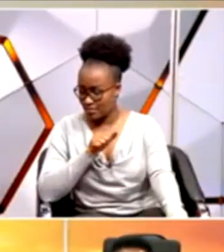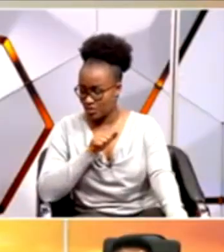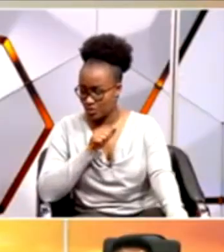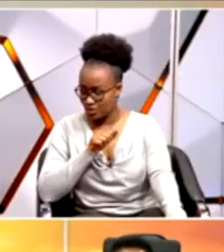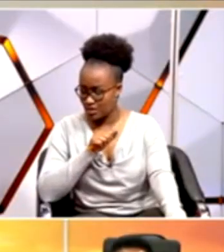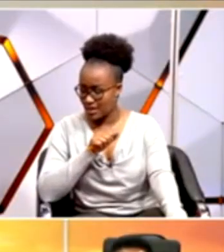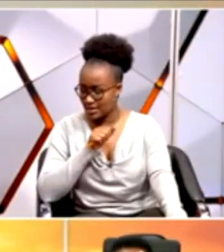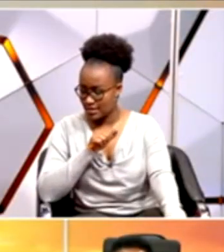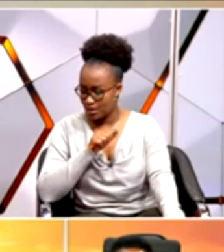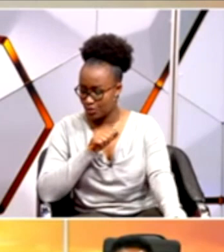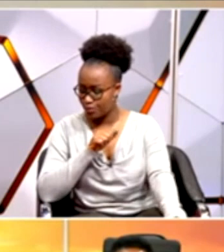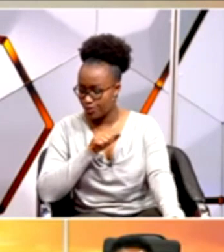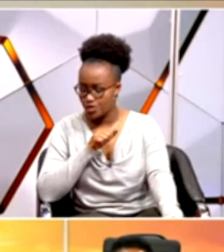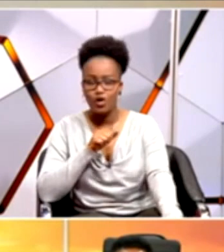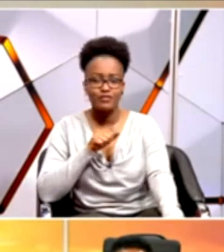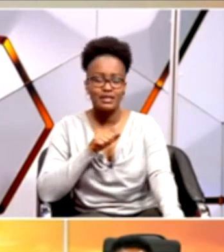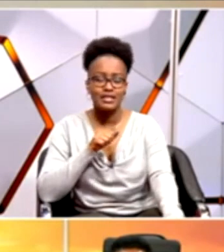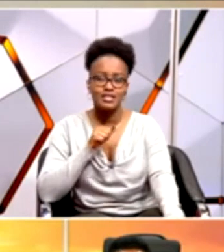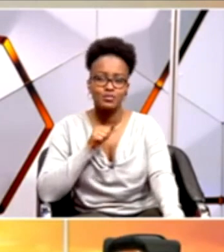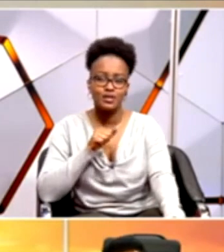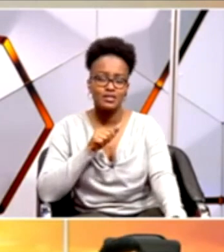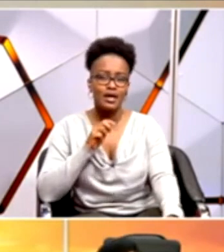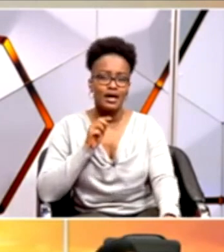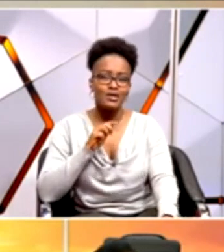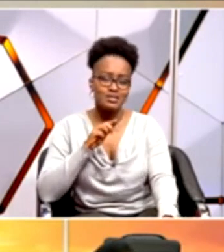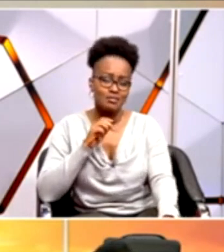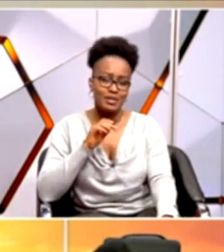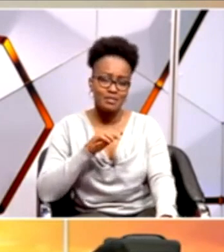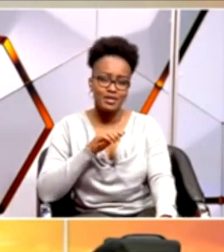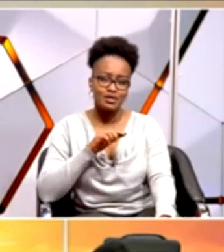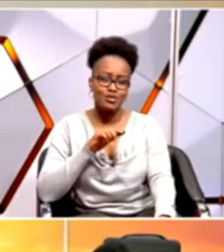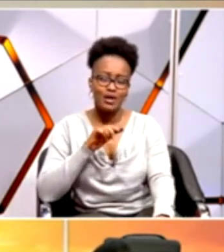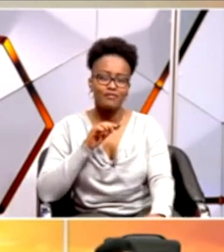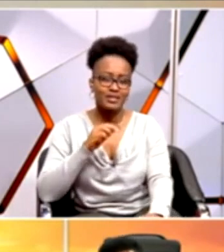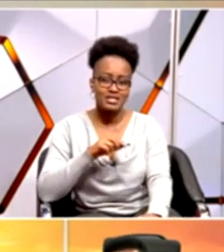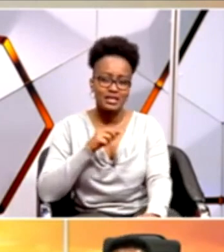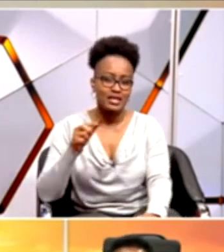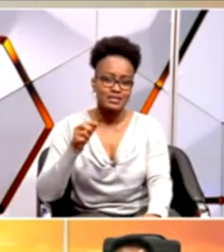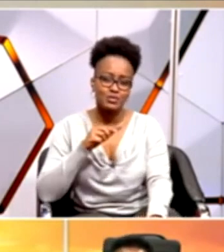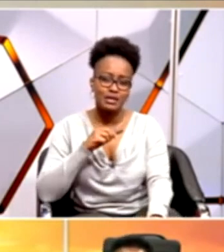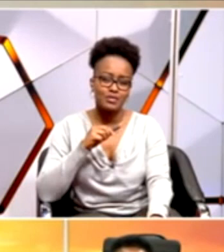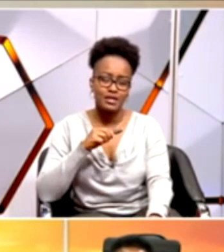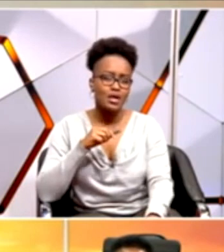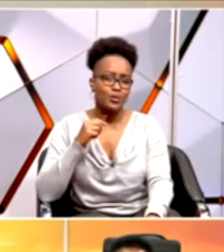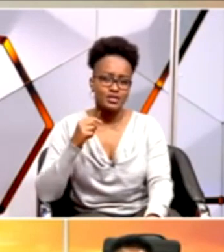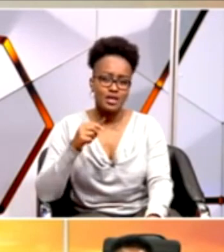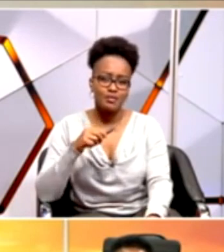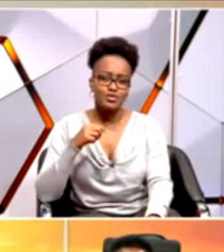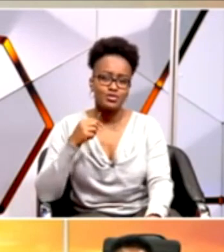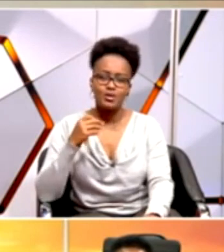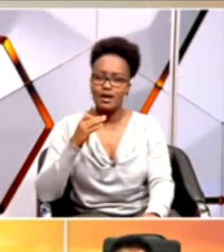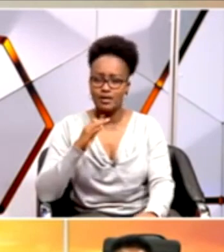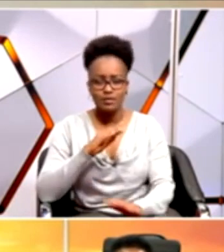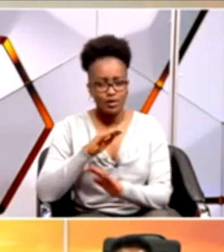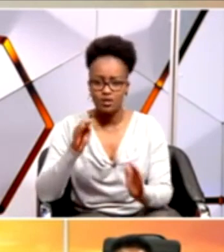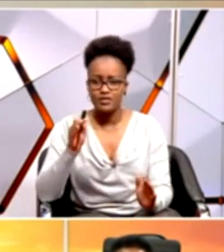the theme is quoting a sustainable post-COVID-19 world, how has the pandemic, you know, affected the gains that we had made when it comes